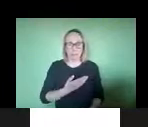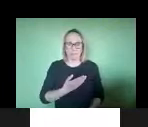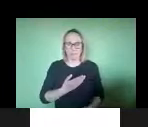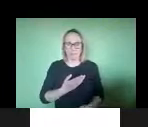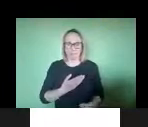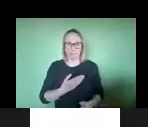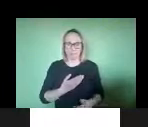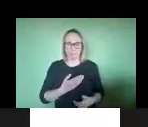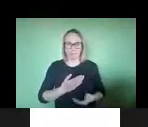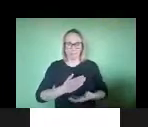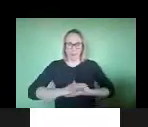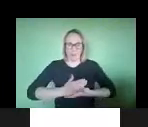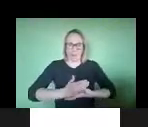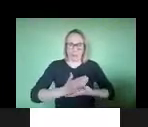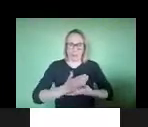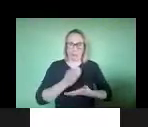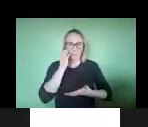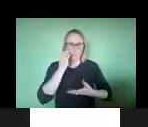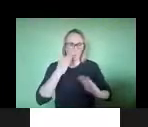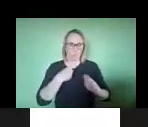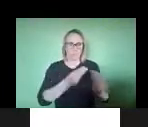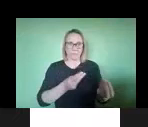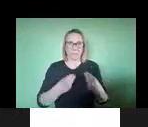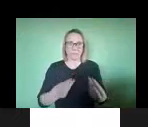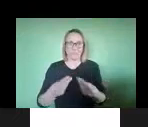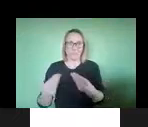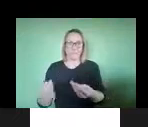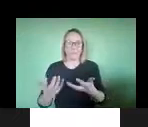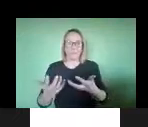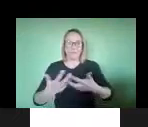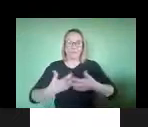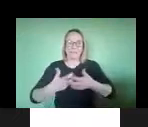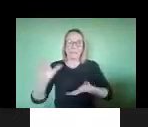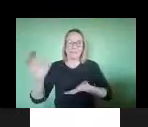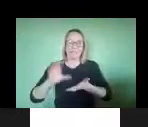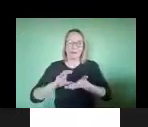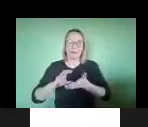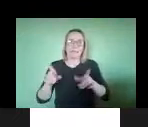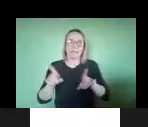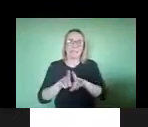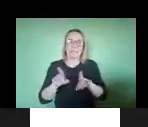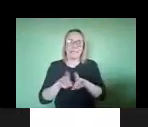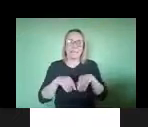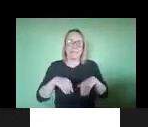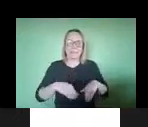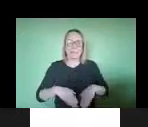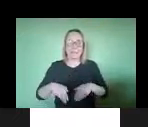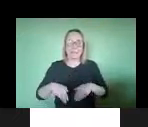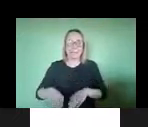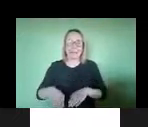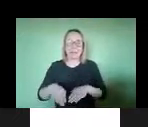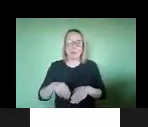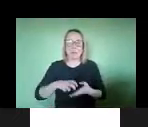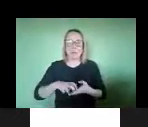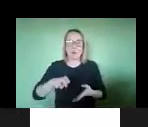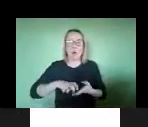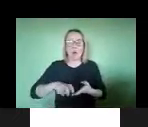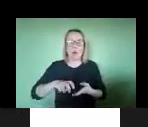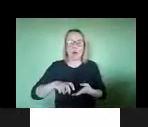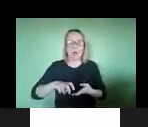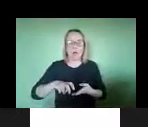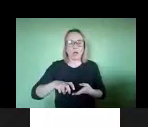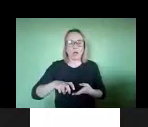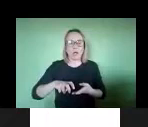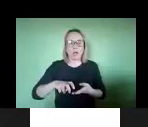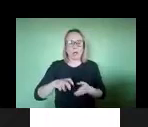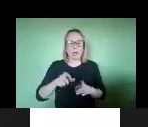them, and this was through the tech fund, I believe. And the tech fund was, as I say, was a kilt walk. And Donna, development manager, she was really